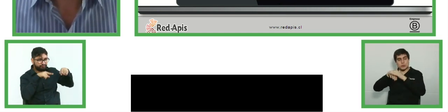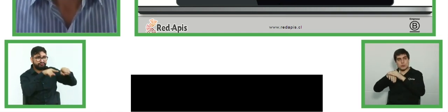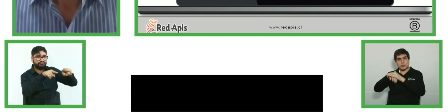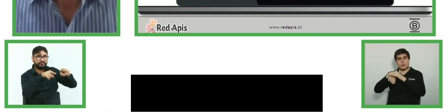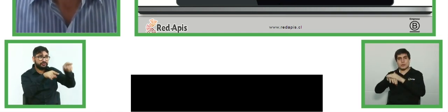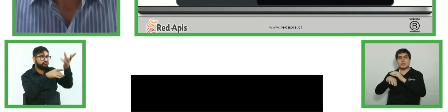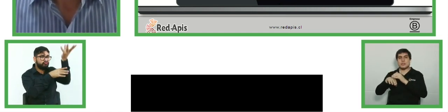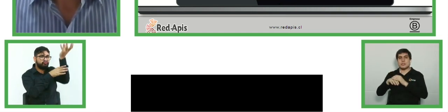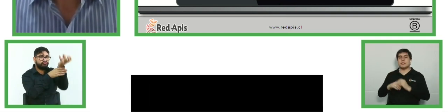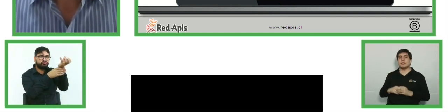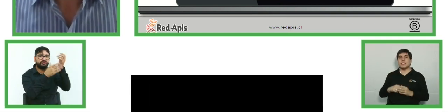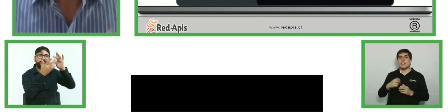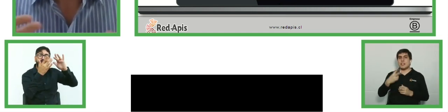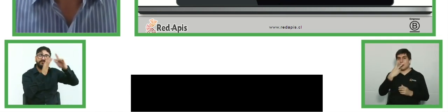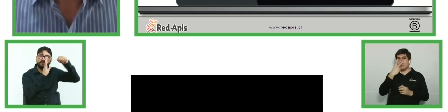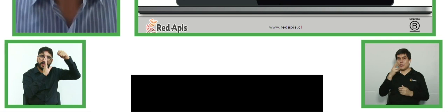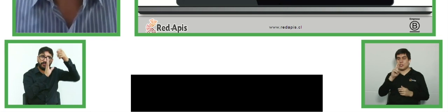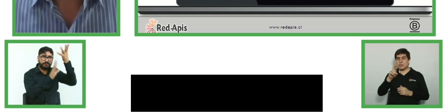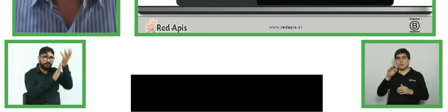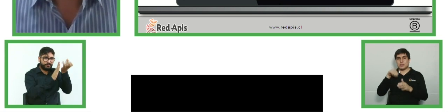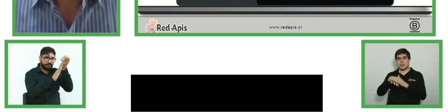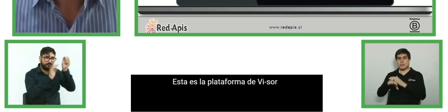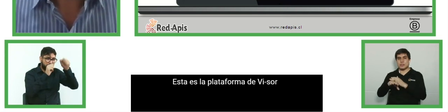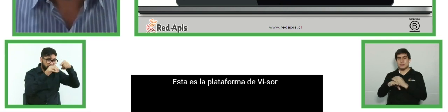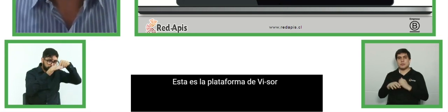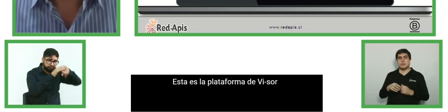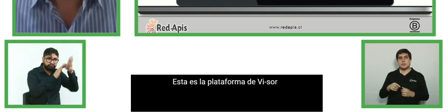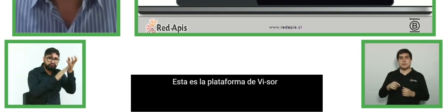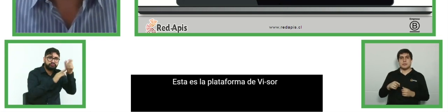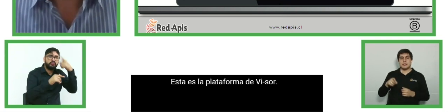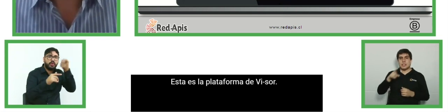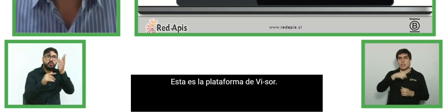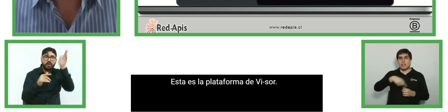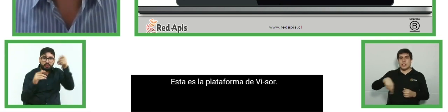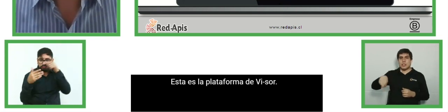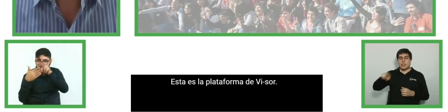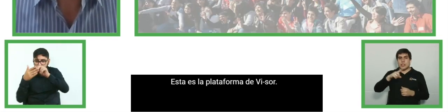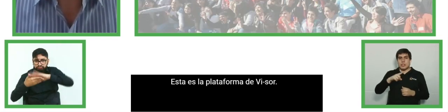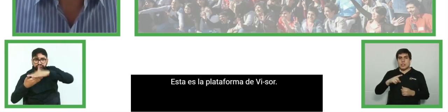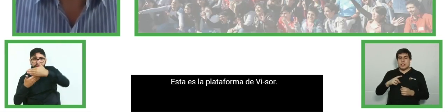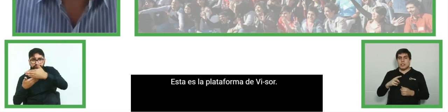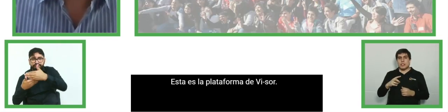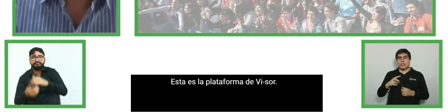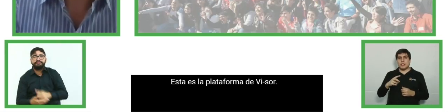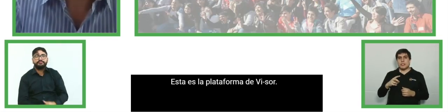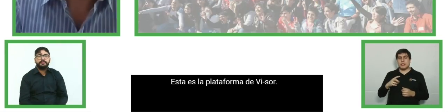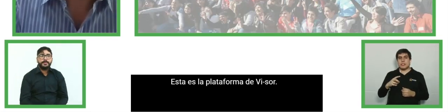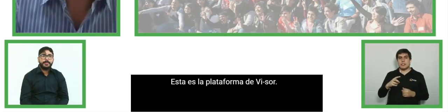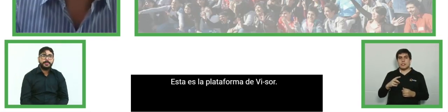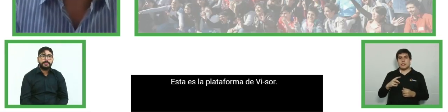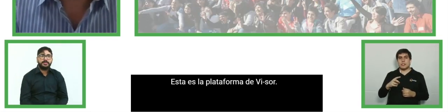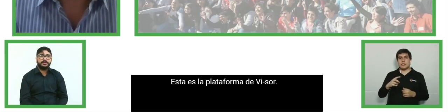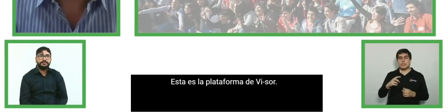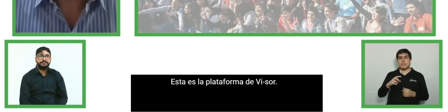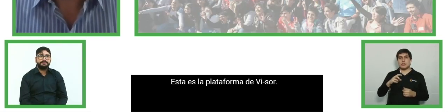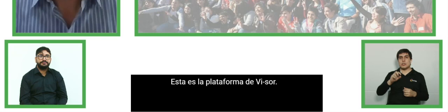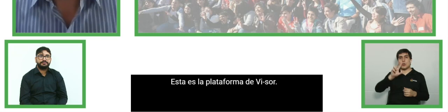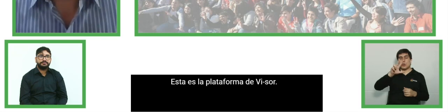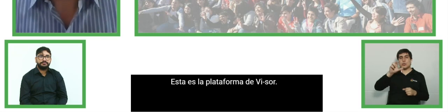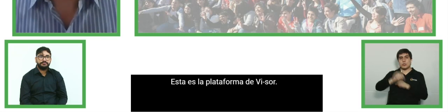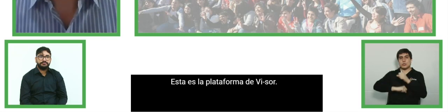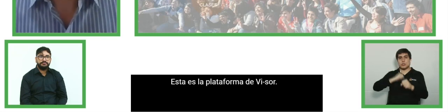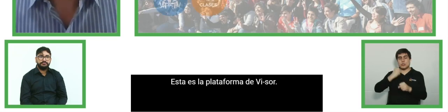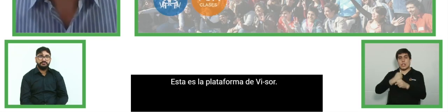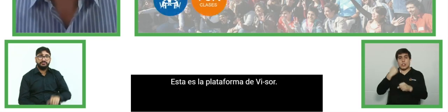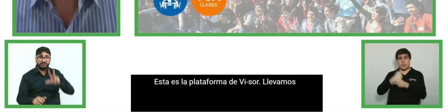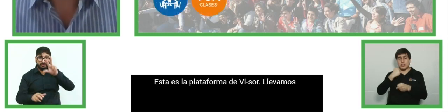what measurements do we have? Next, please. We have been working 7-8 years in Chile. We have over 500